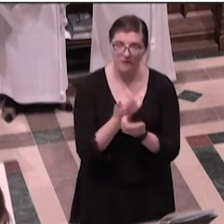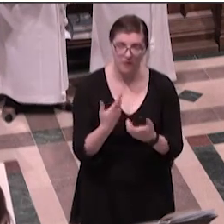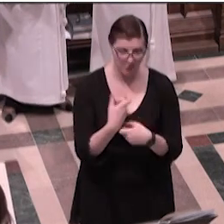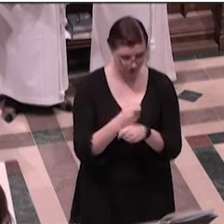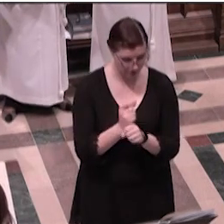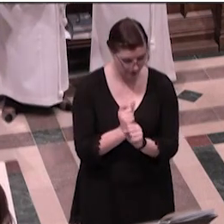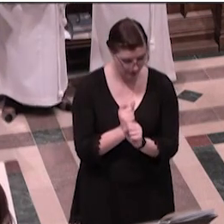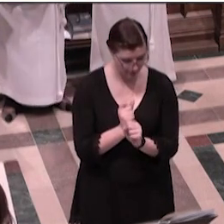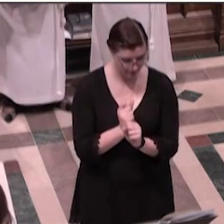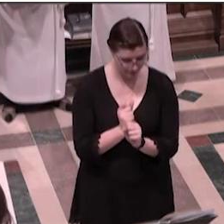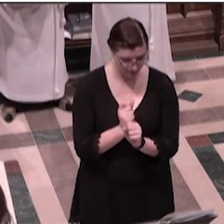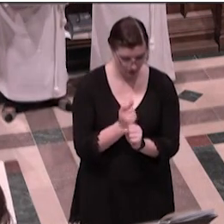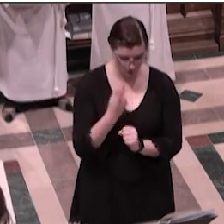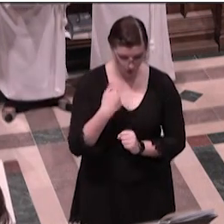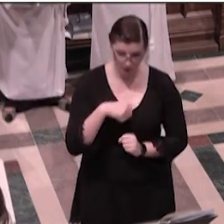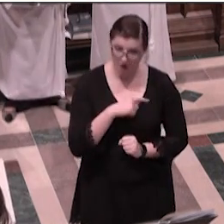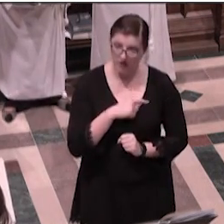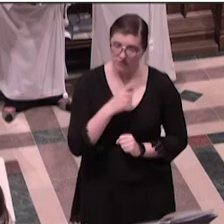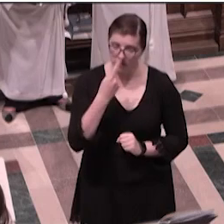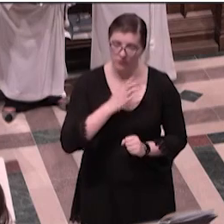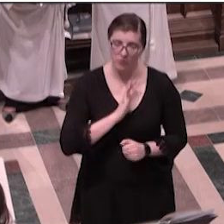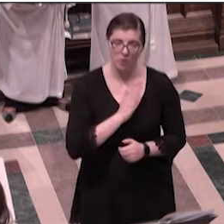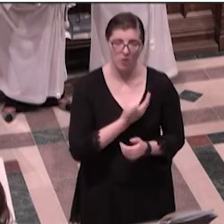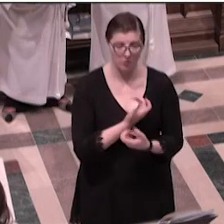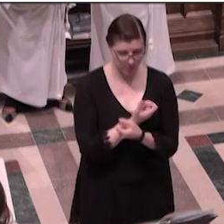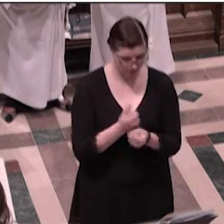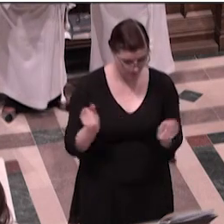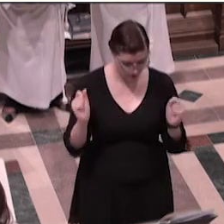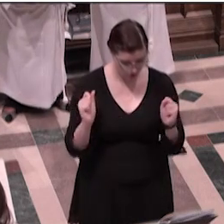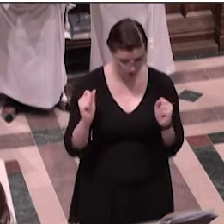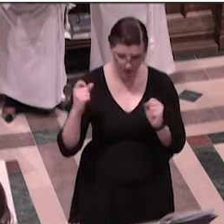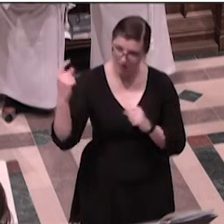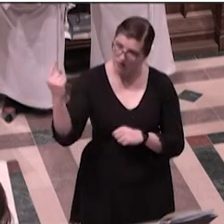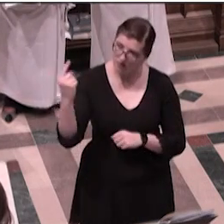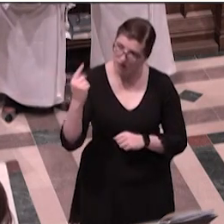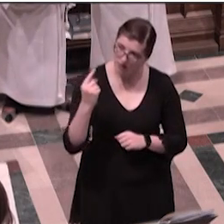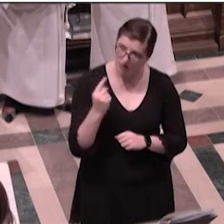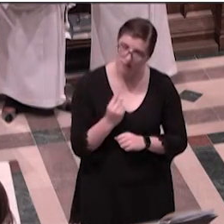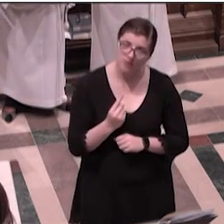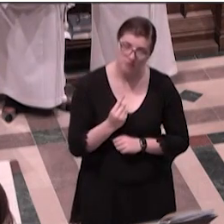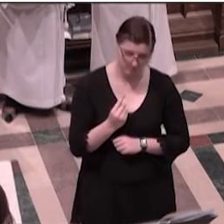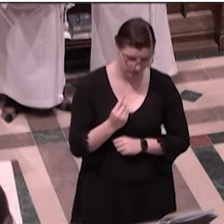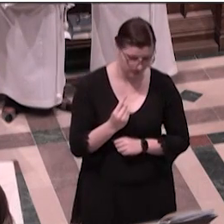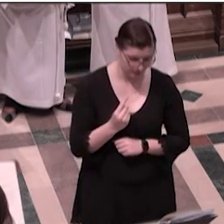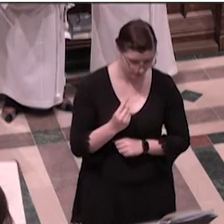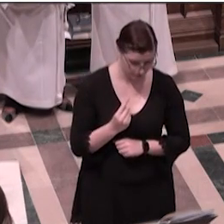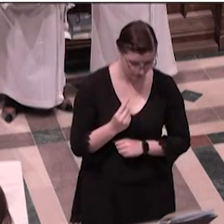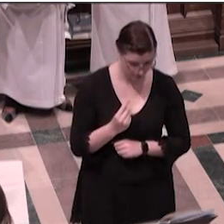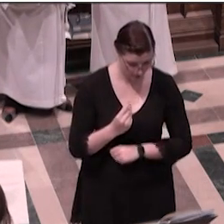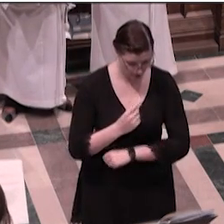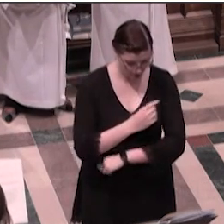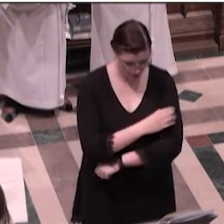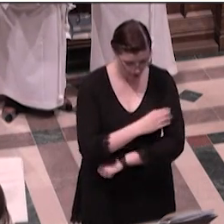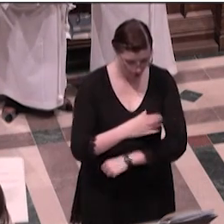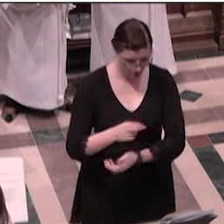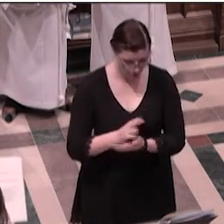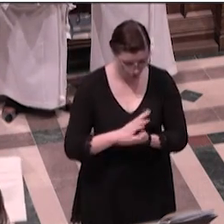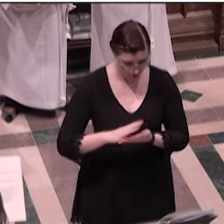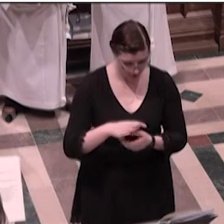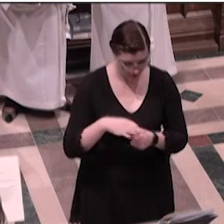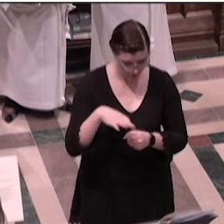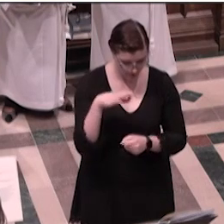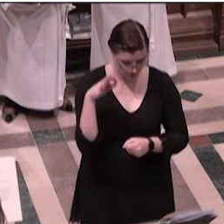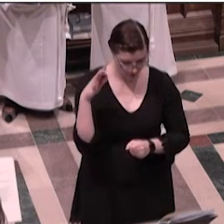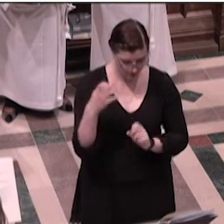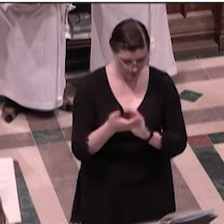made. For us and for our salvation, he came down from heaven. By the power of the Holy Spirit,